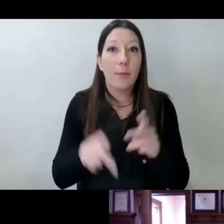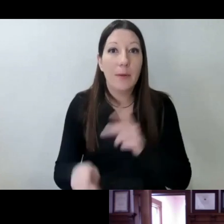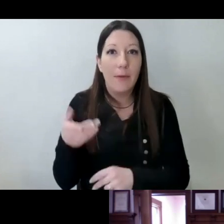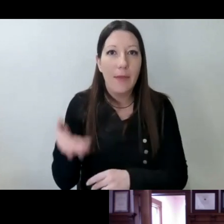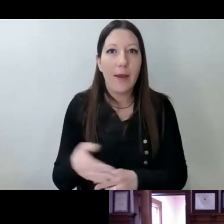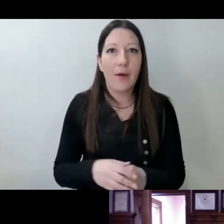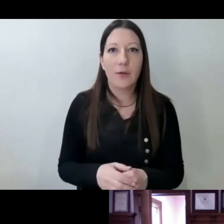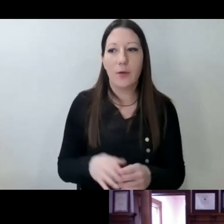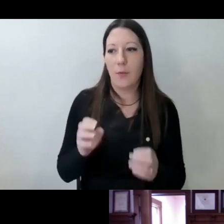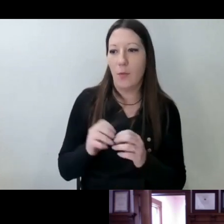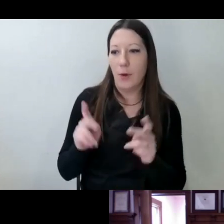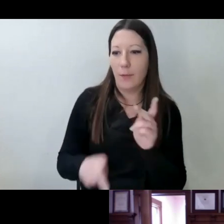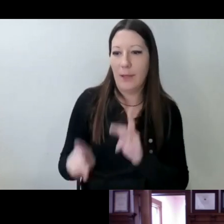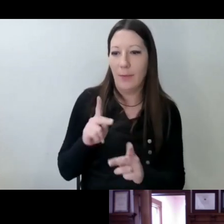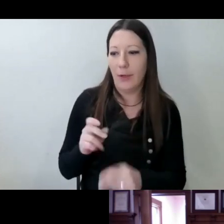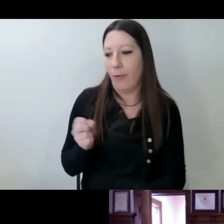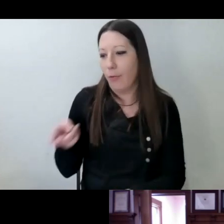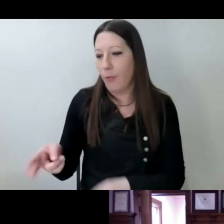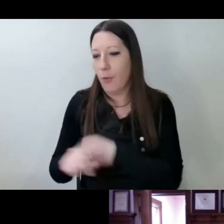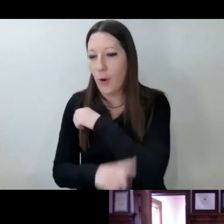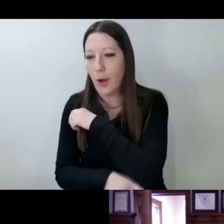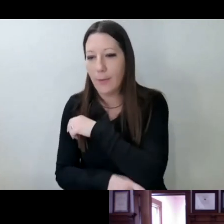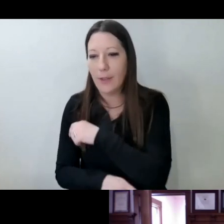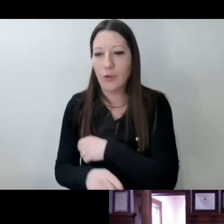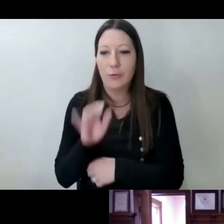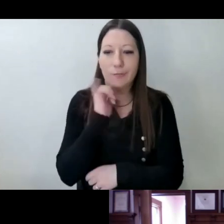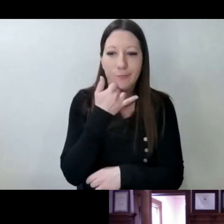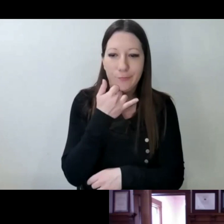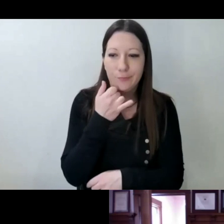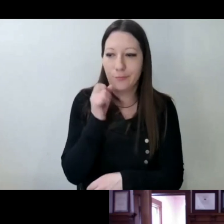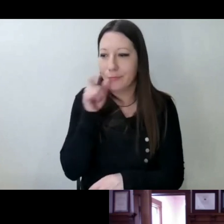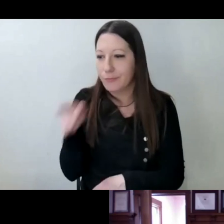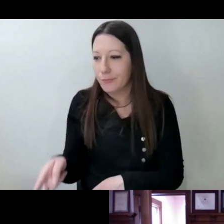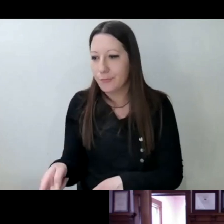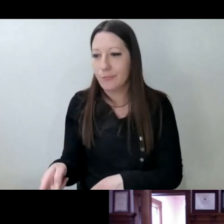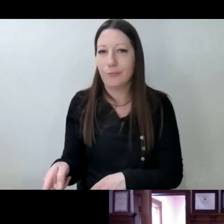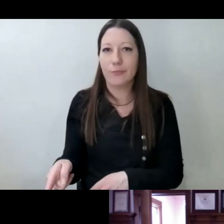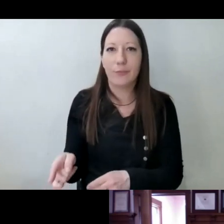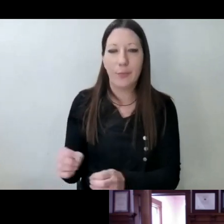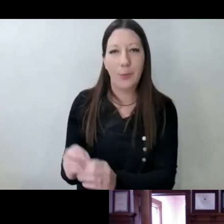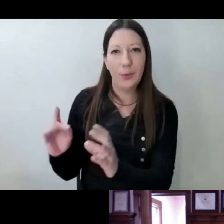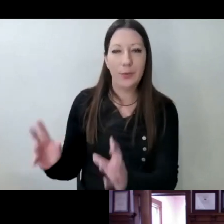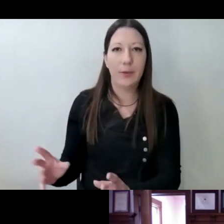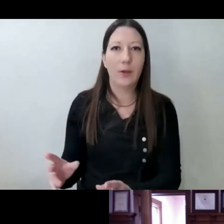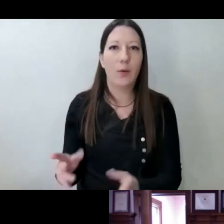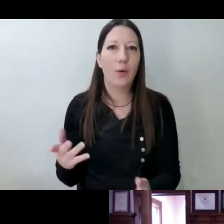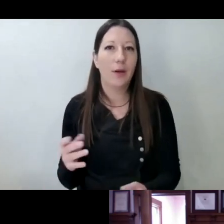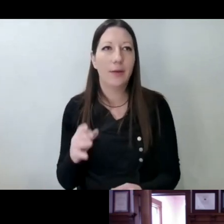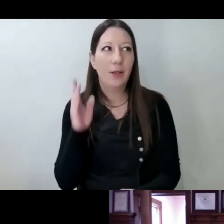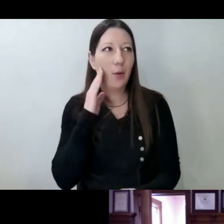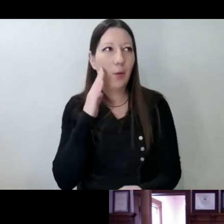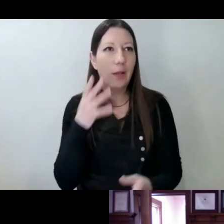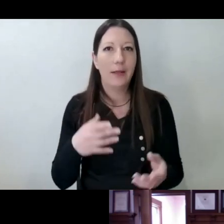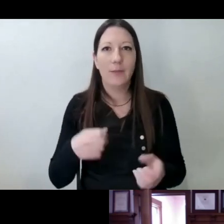from like RVs that aren't supposed to be in these kind of like forest paths, and the smoke and sparks from the exhaust is causing fires. So